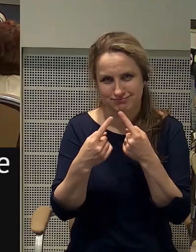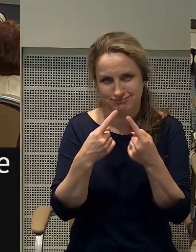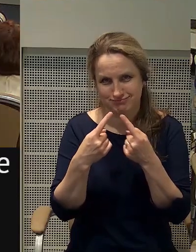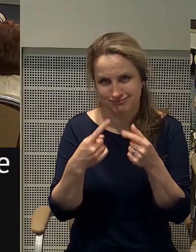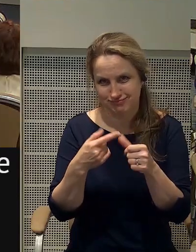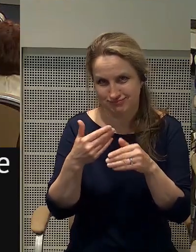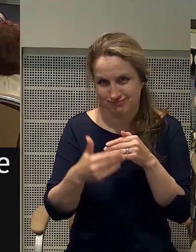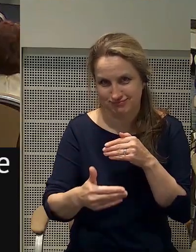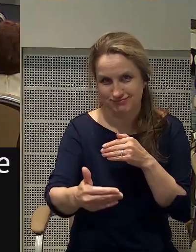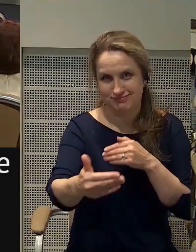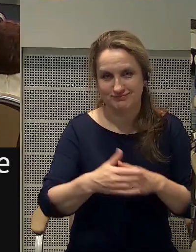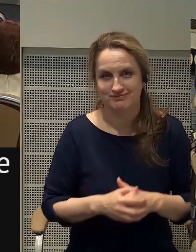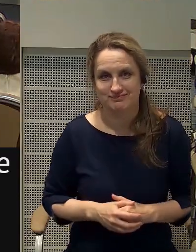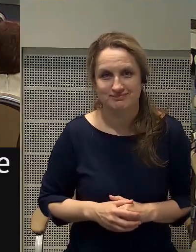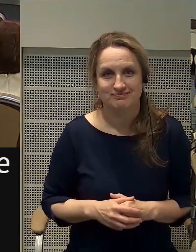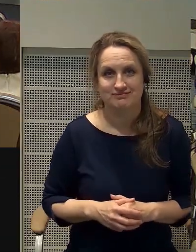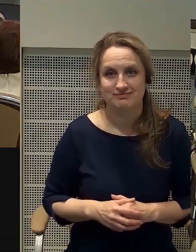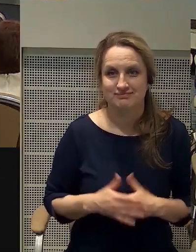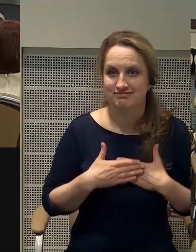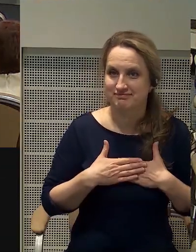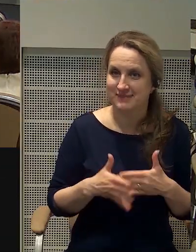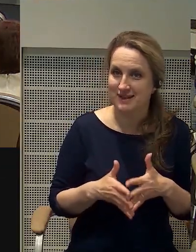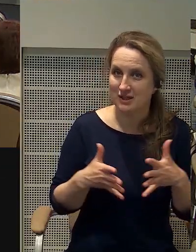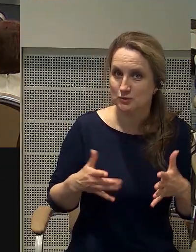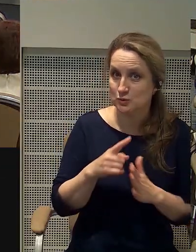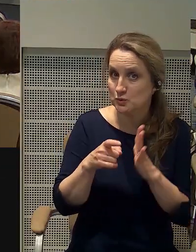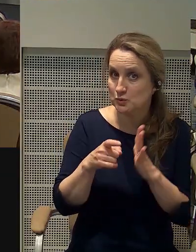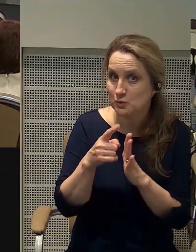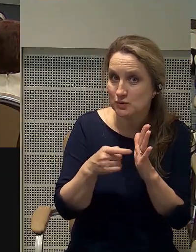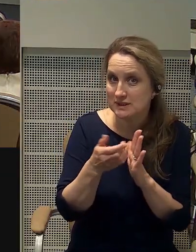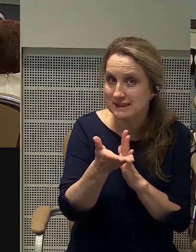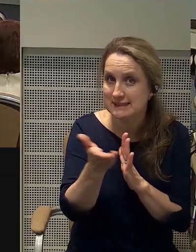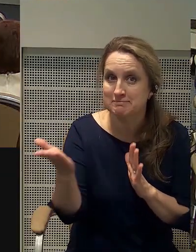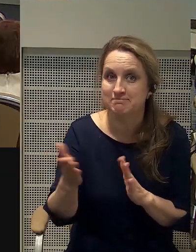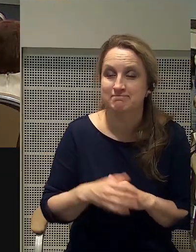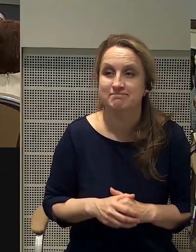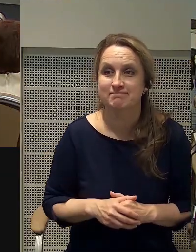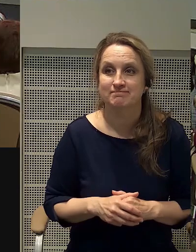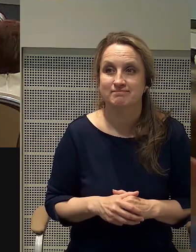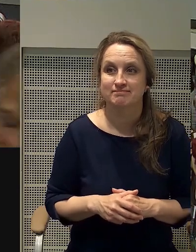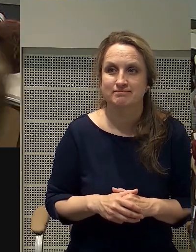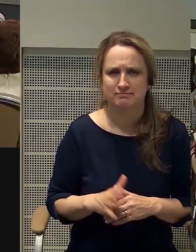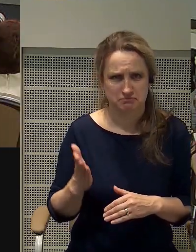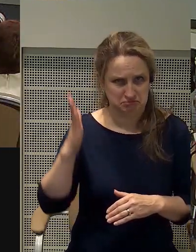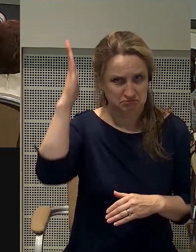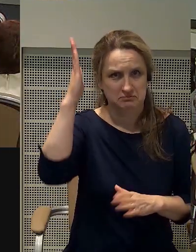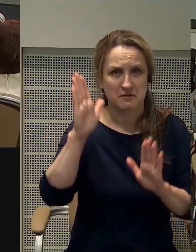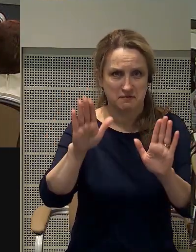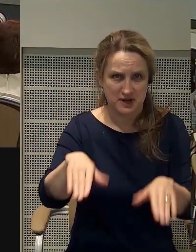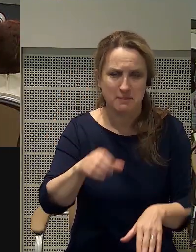Do we have questions for Vanessa? Kas meil Vanessale küsimusi on? Võib julgelt käe püsti tõsta, meil on mikrofon